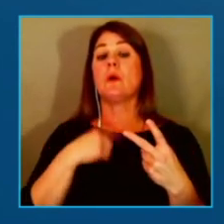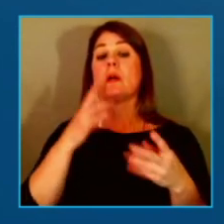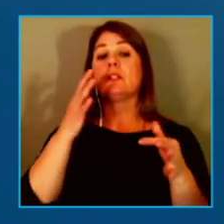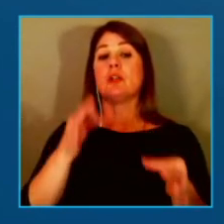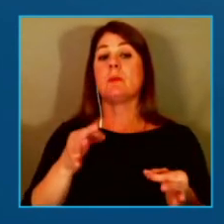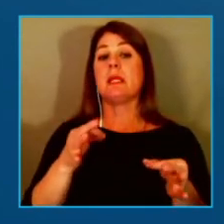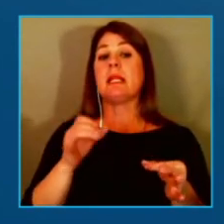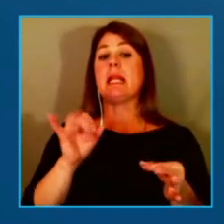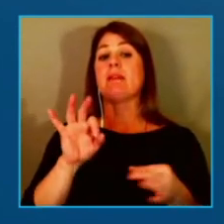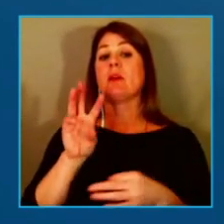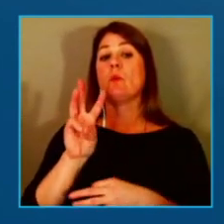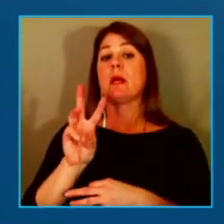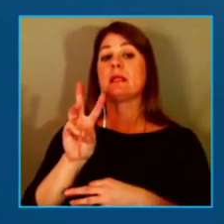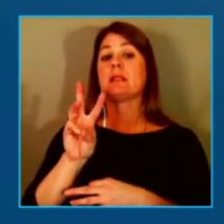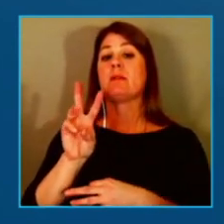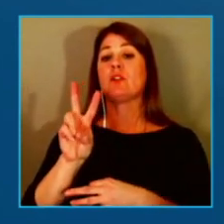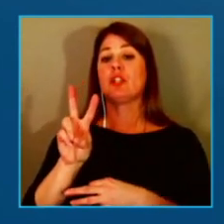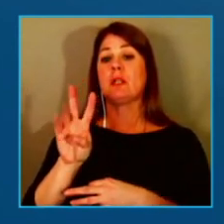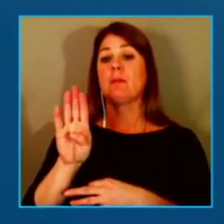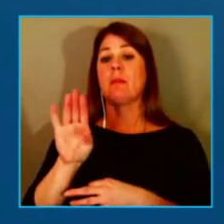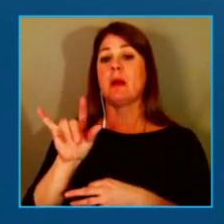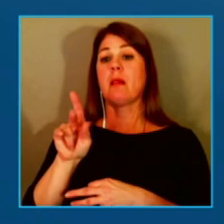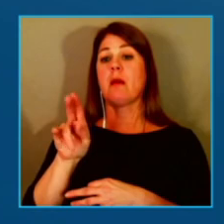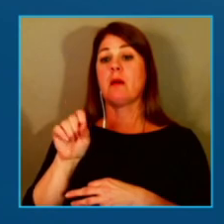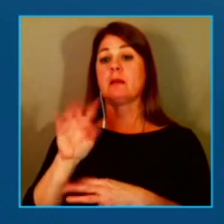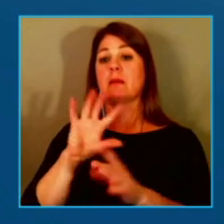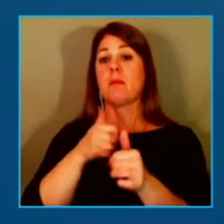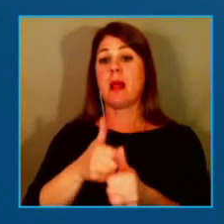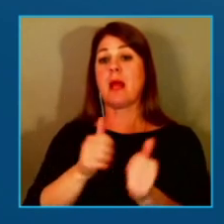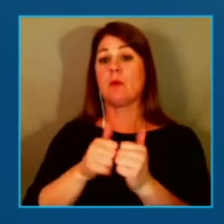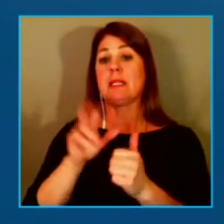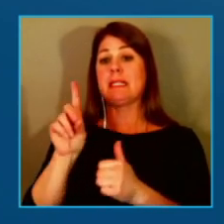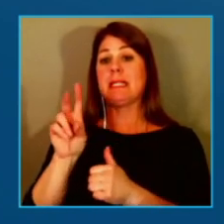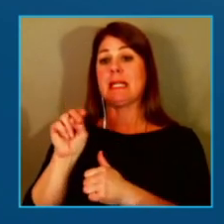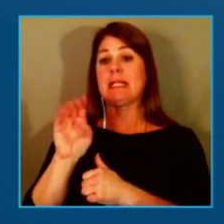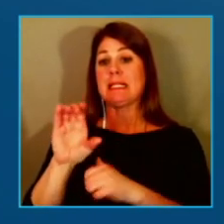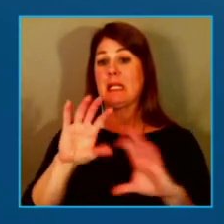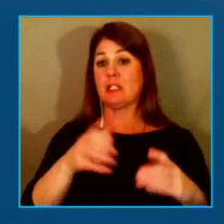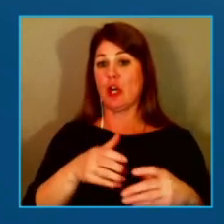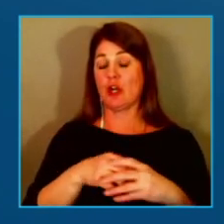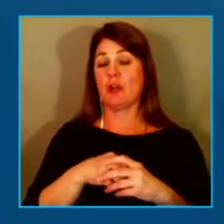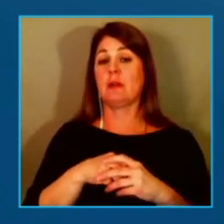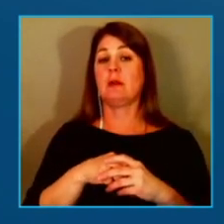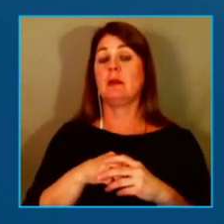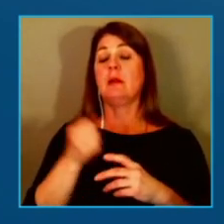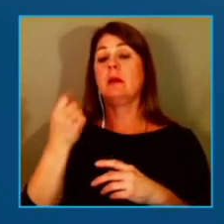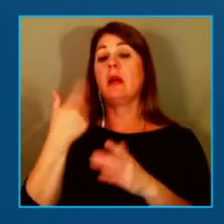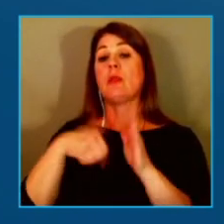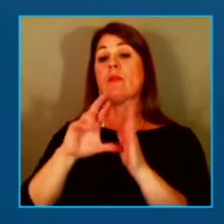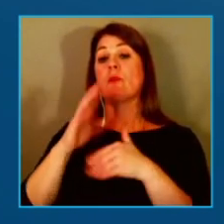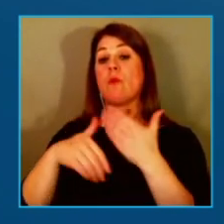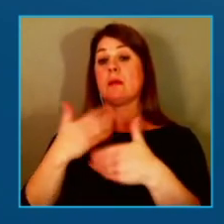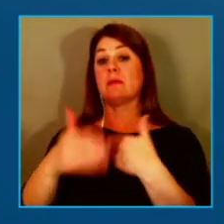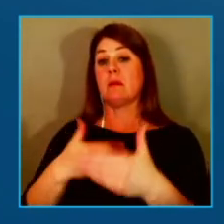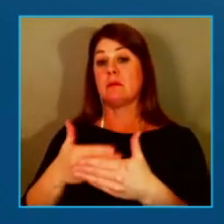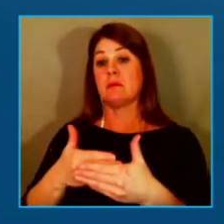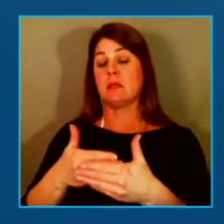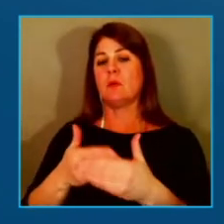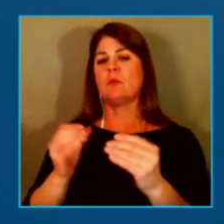West Virginia bylaws comply with the DNC charter, the review process that got us here was much